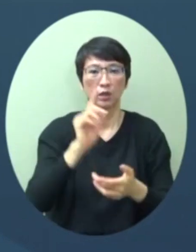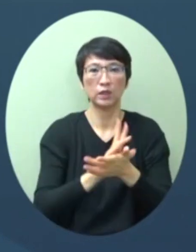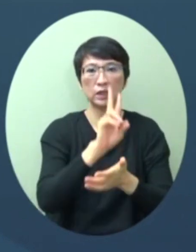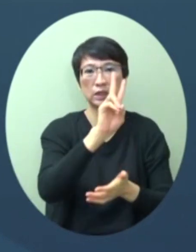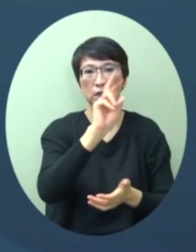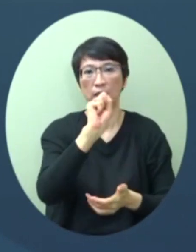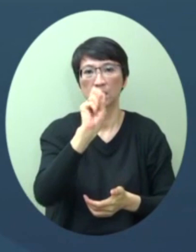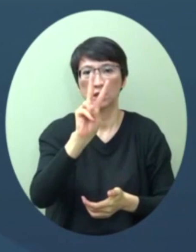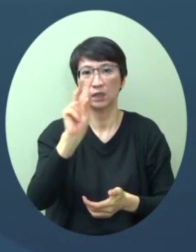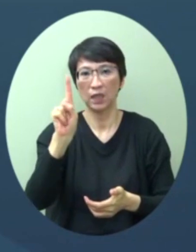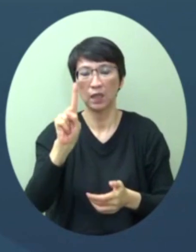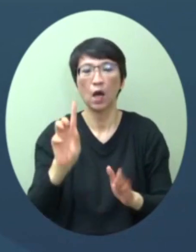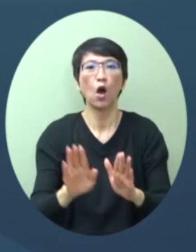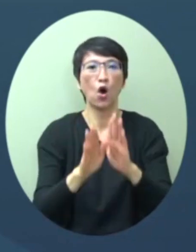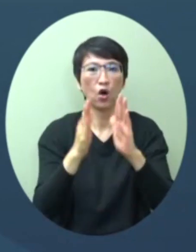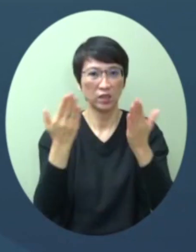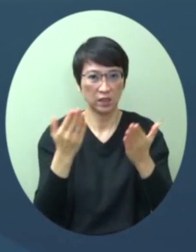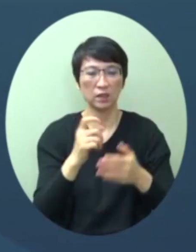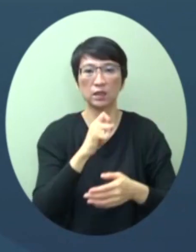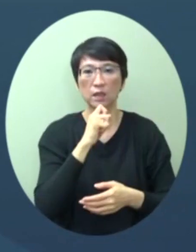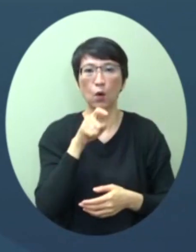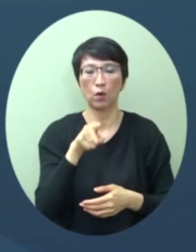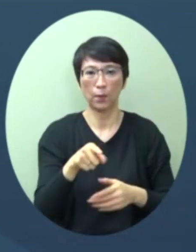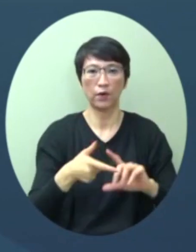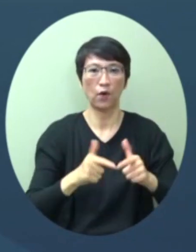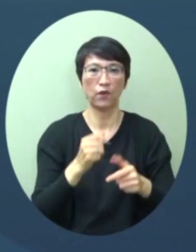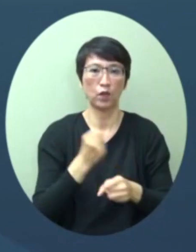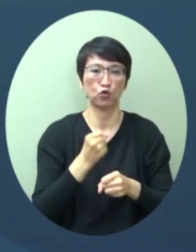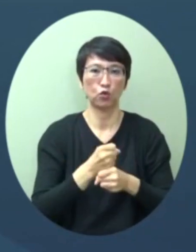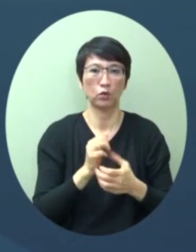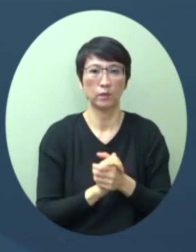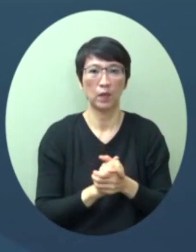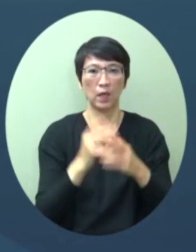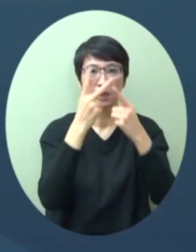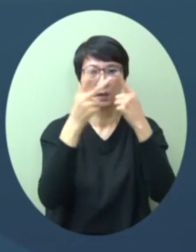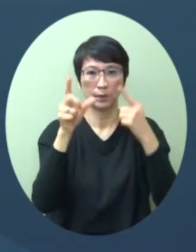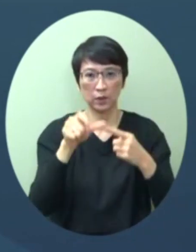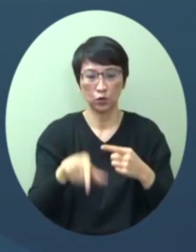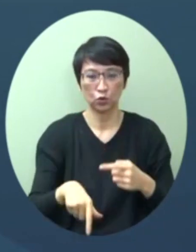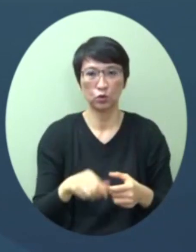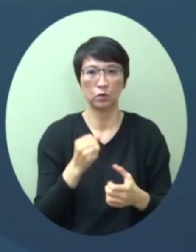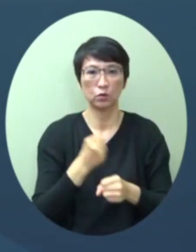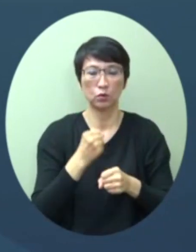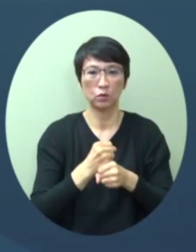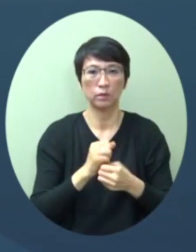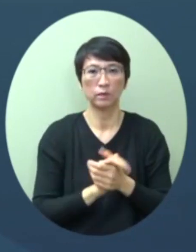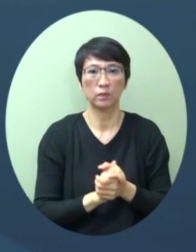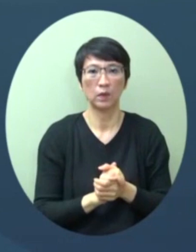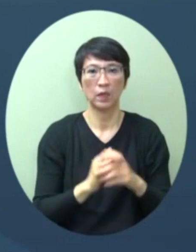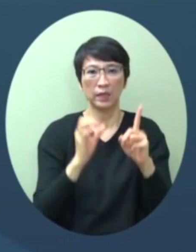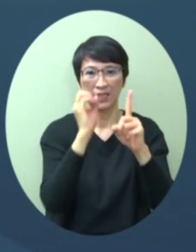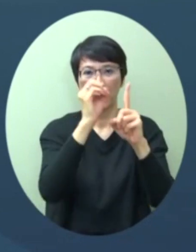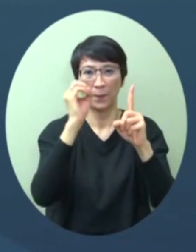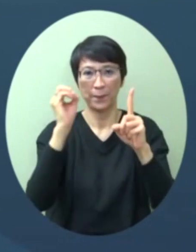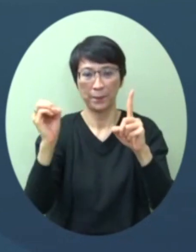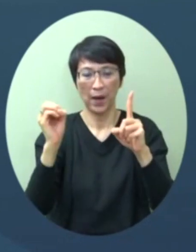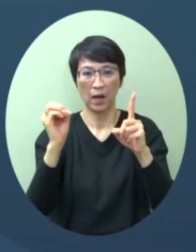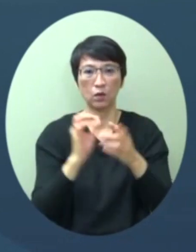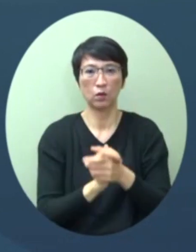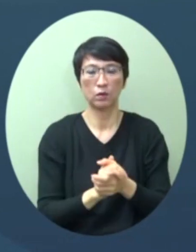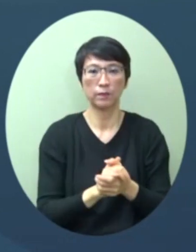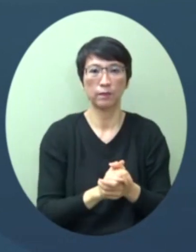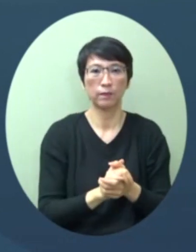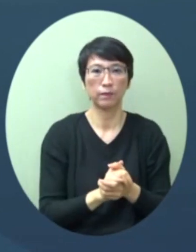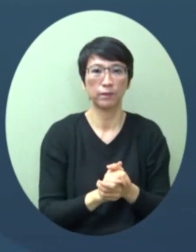conducted over 100 such operations which we call the RTD the